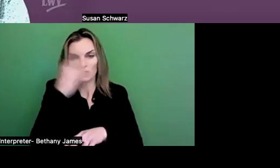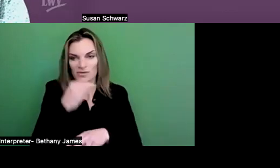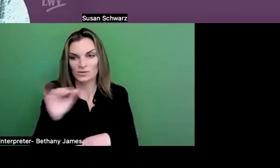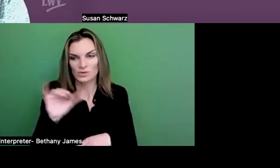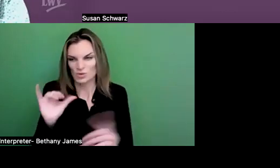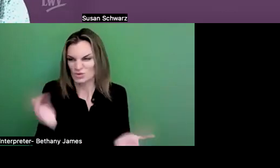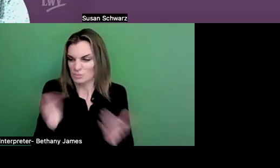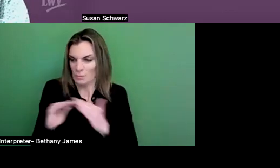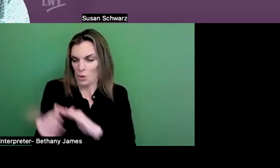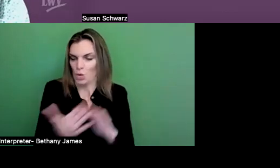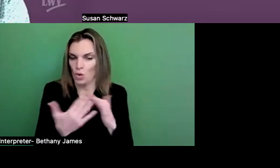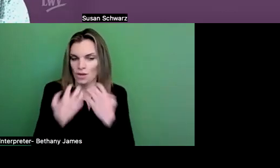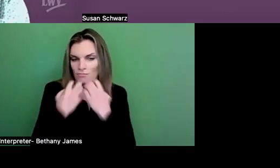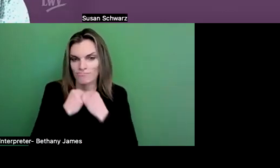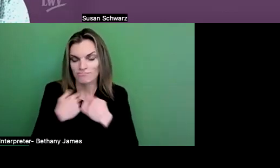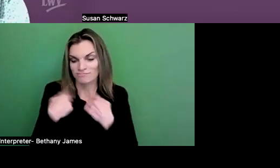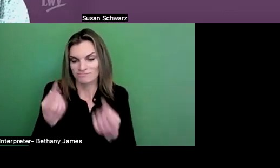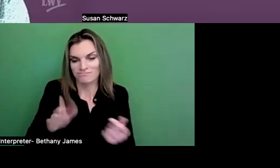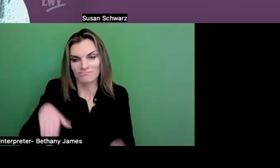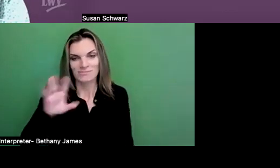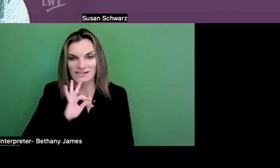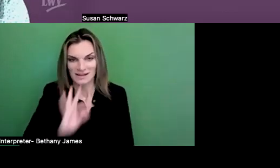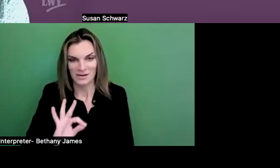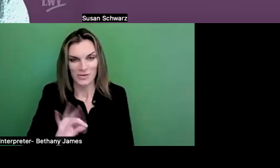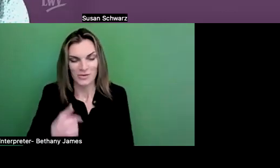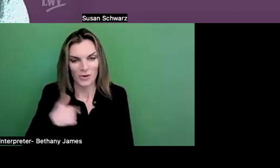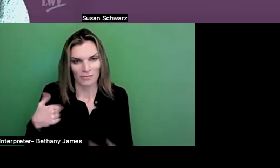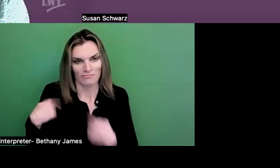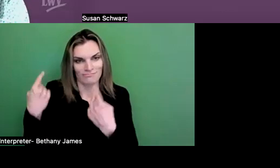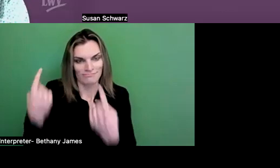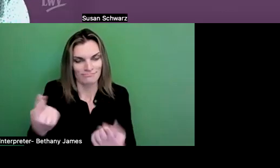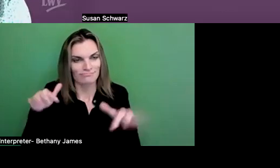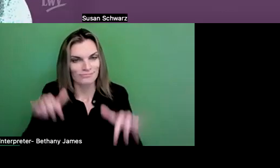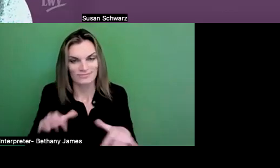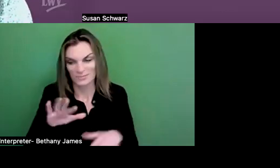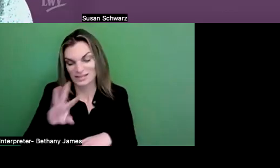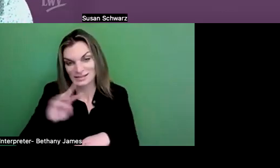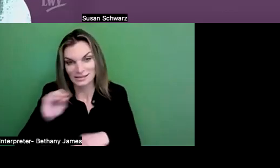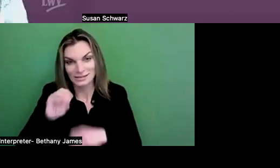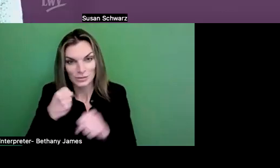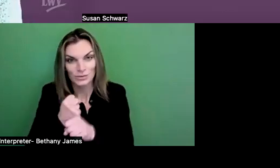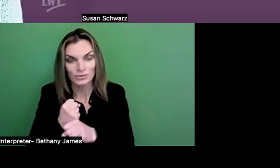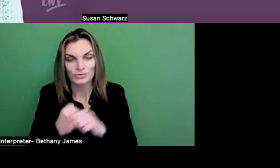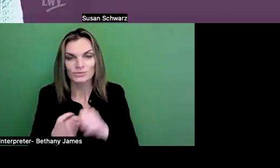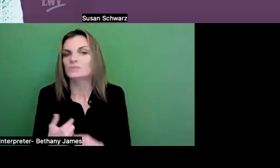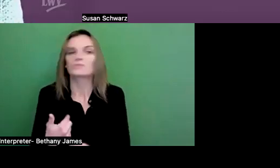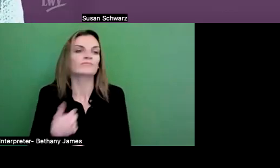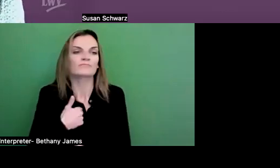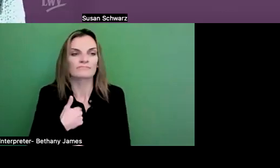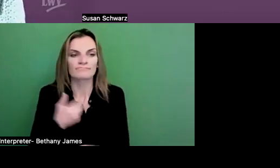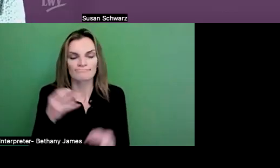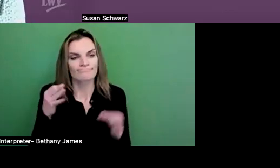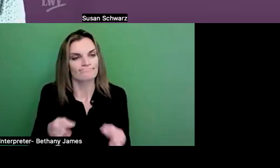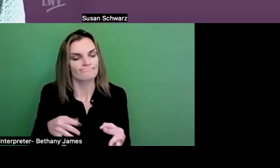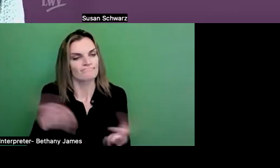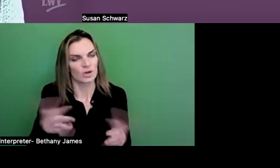been here since I was 9 years old, and, it's over 60 years. And I chose to make this my